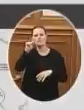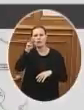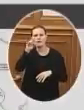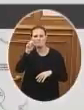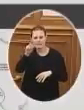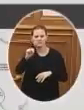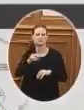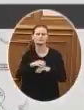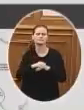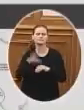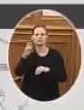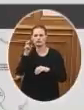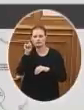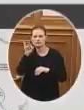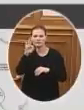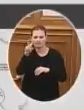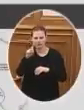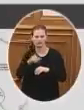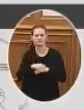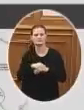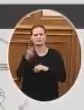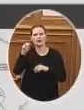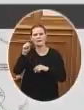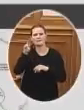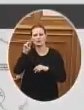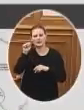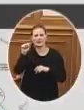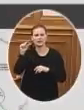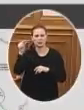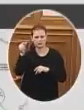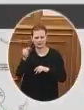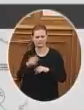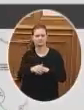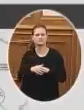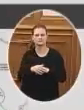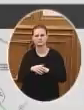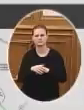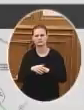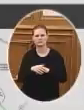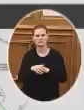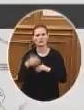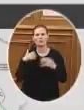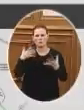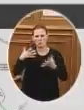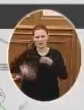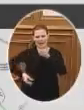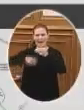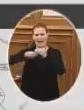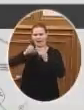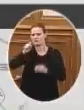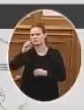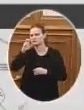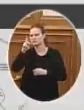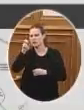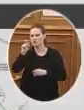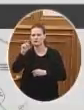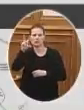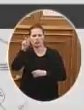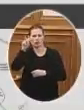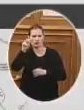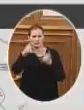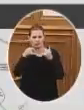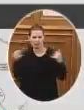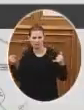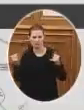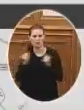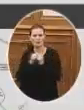Crissy Field, Marina Green. We would propose to augment that 30 Stockton line, which is very crowded and very heavily used, with a limited